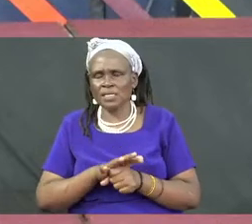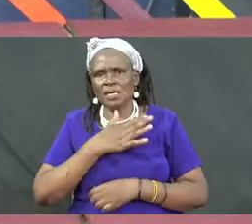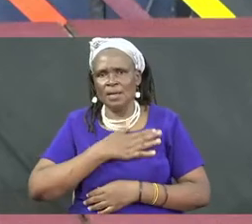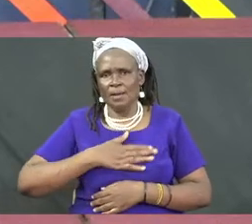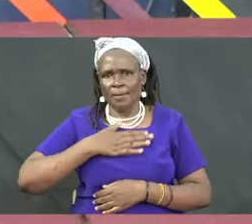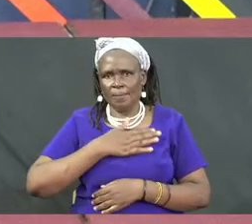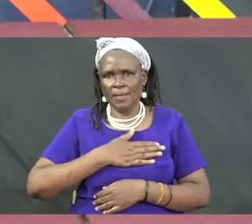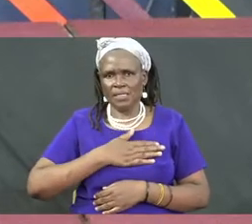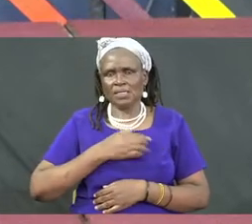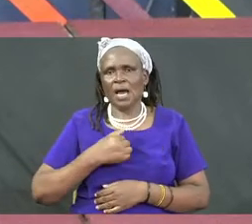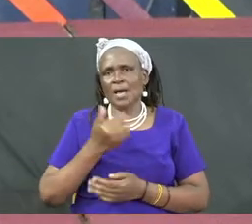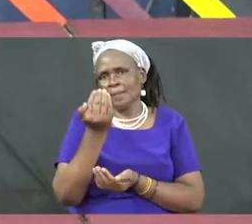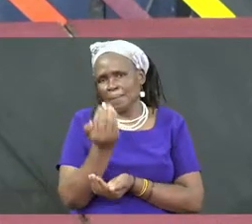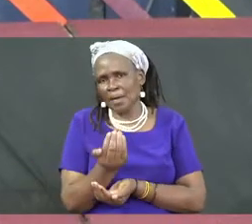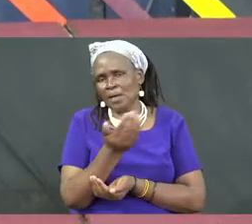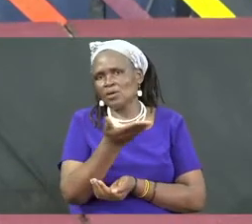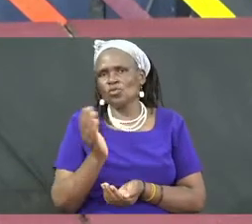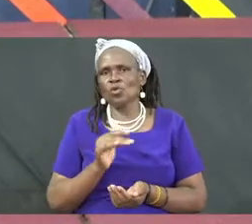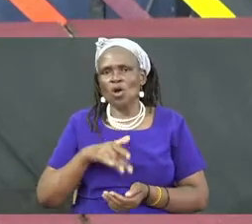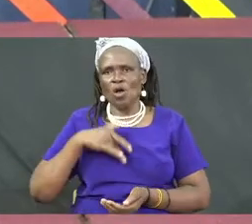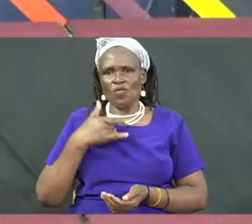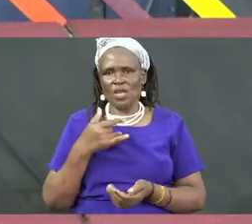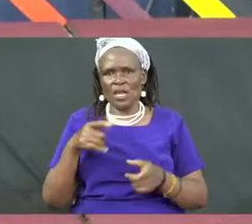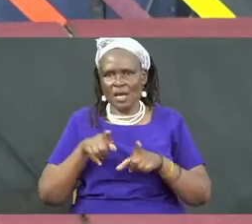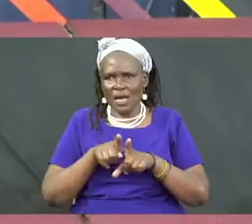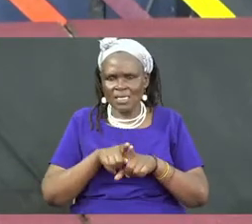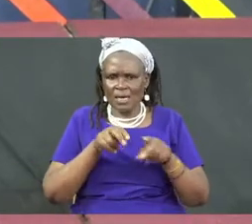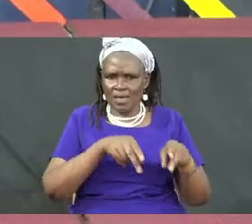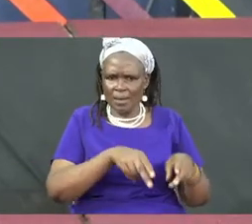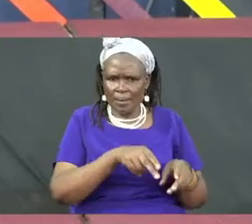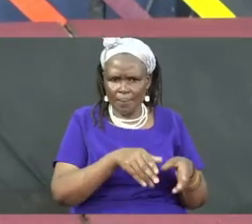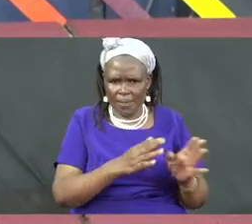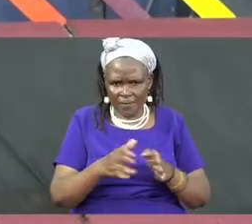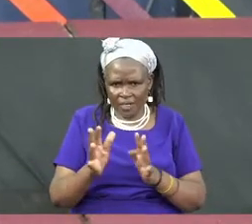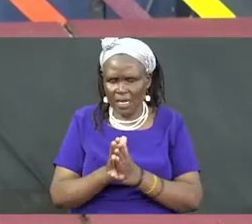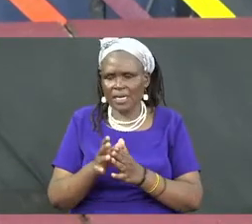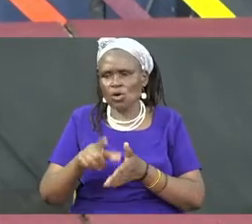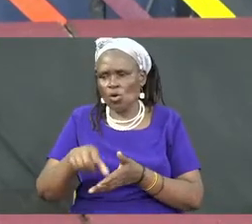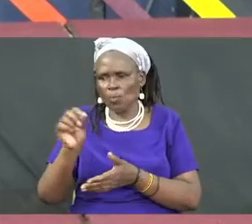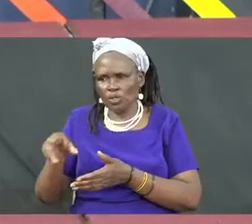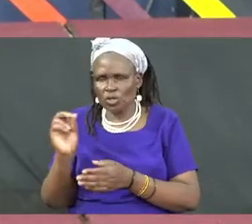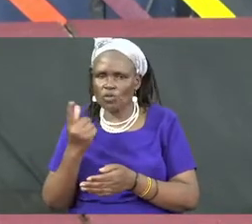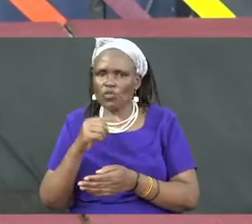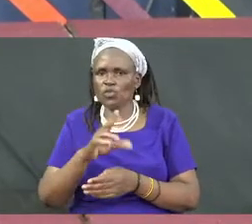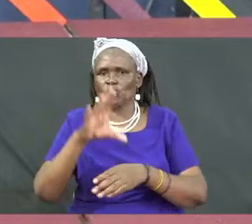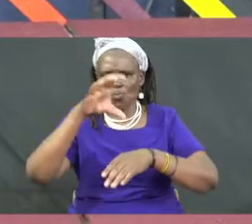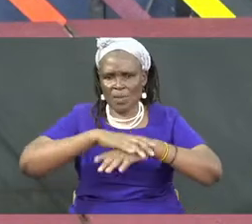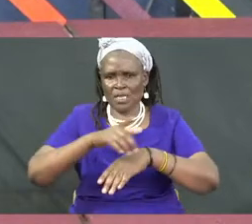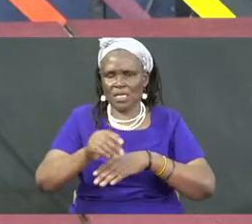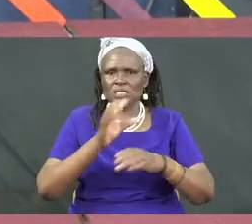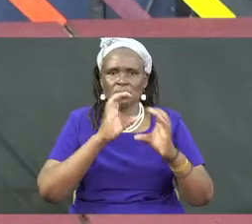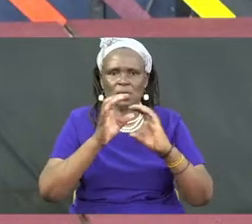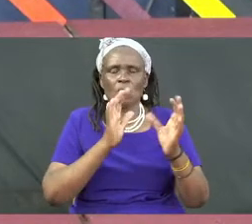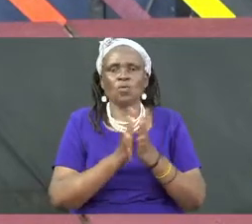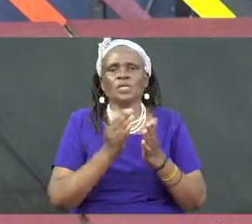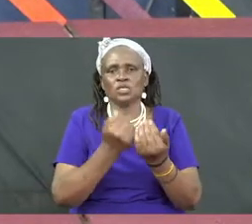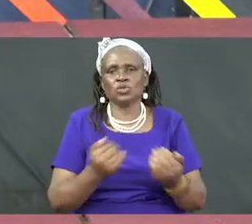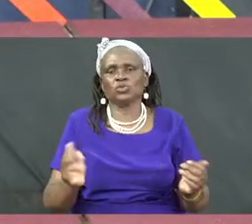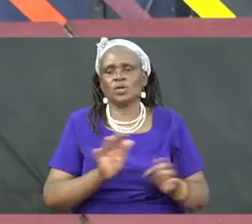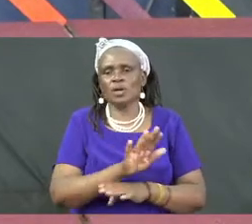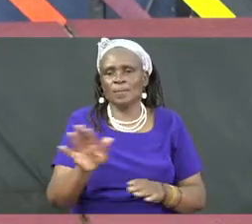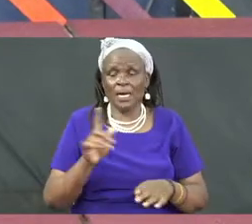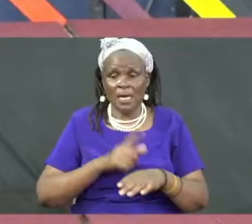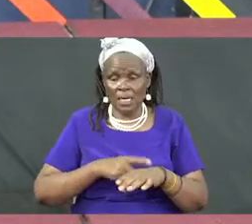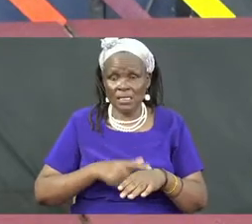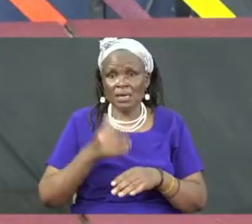please, I beg you, see that as a privilege and an opportunity for you to pick up these conversations with your children. When they